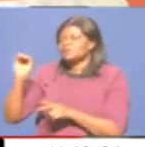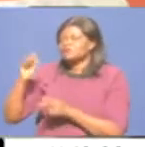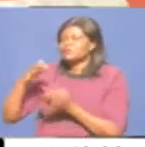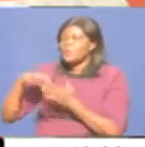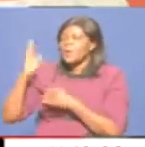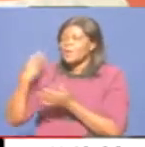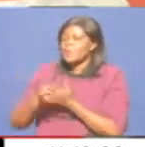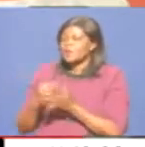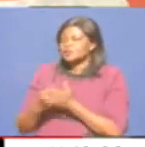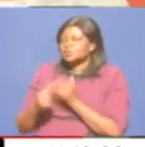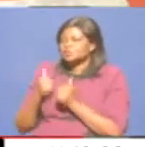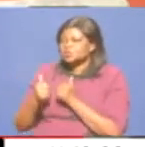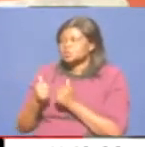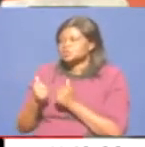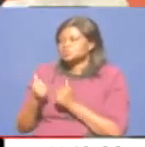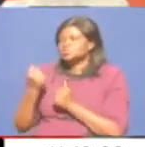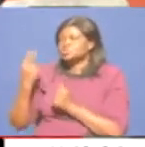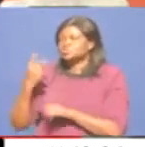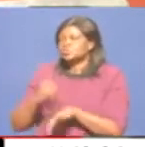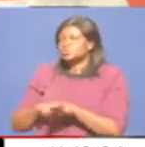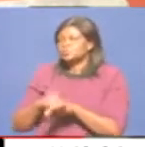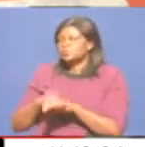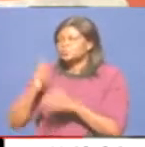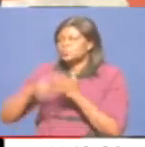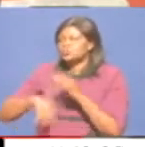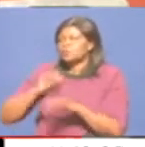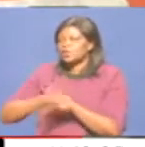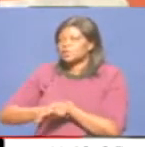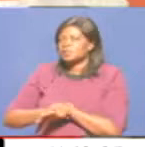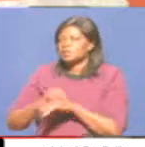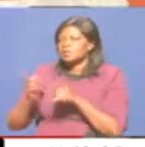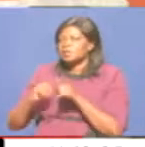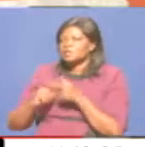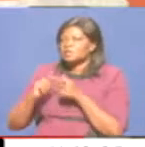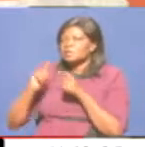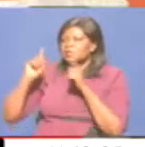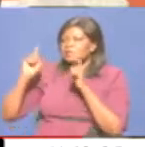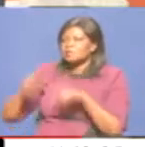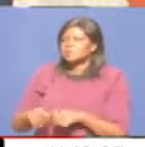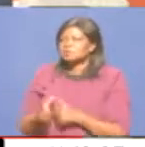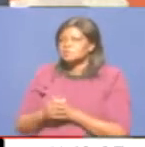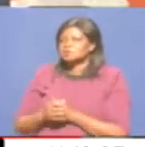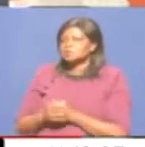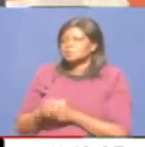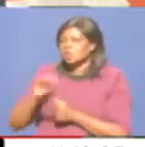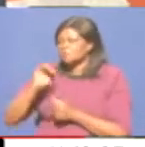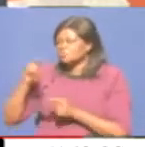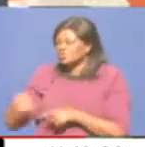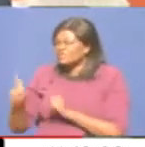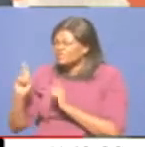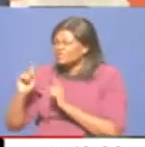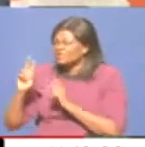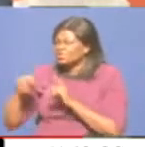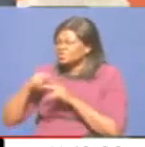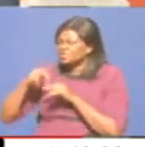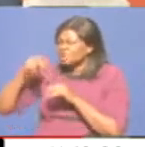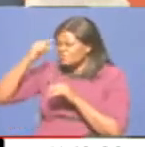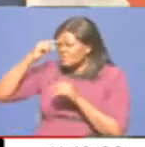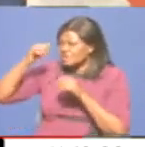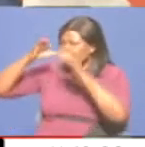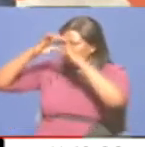is double what they were receiving, then we should ask ourselves, is the national government going to devolve some of